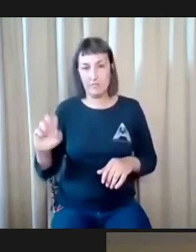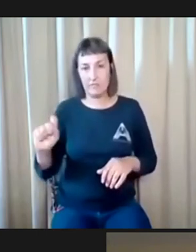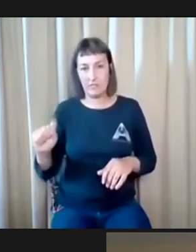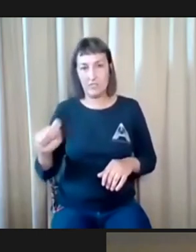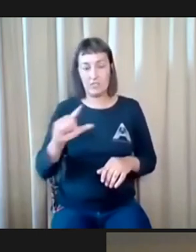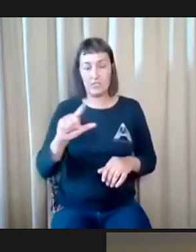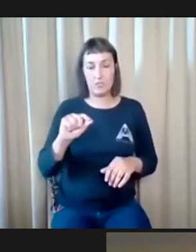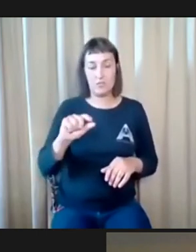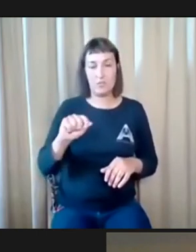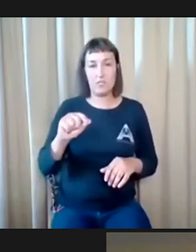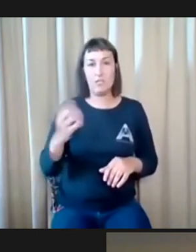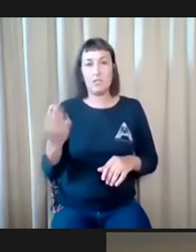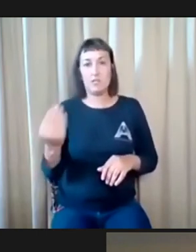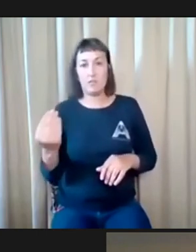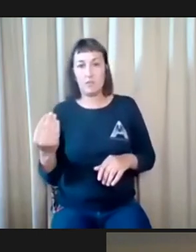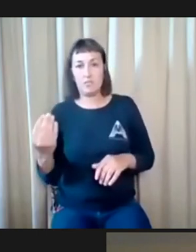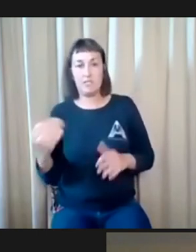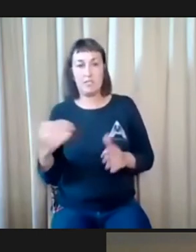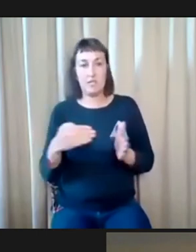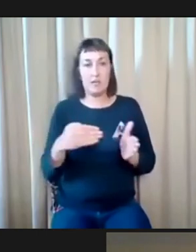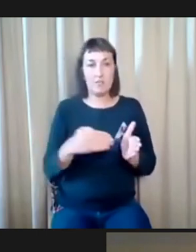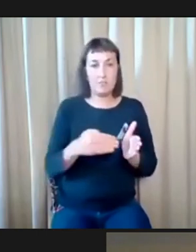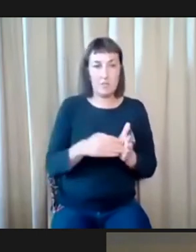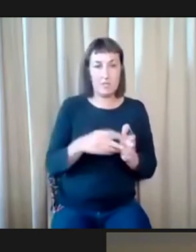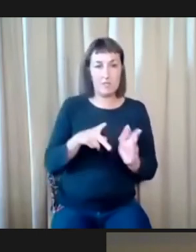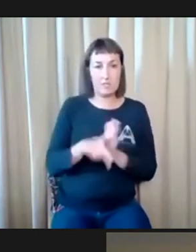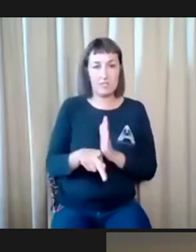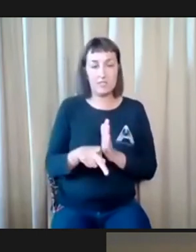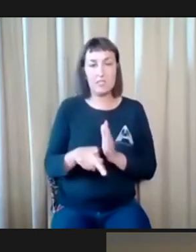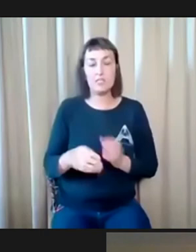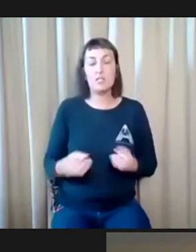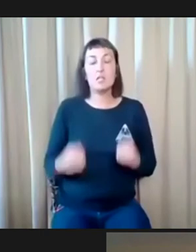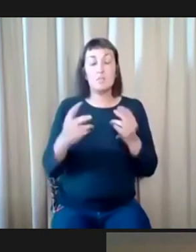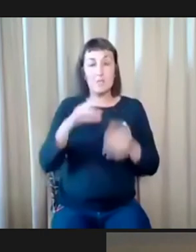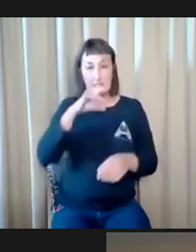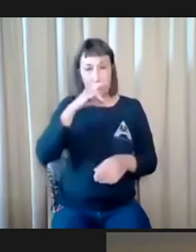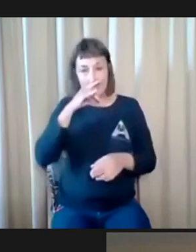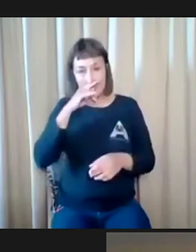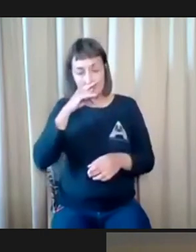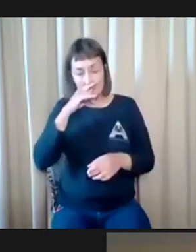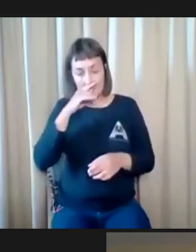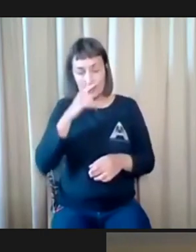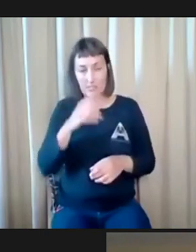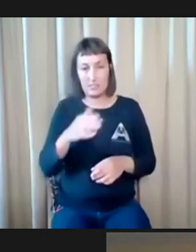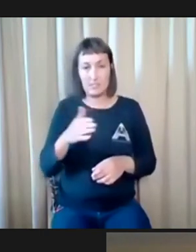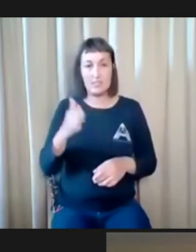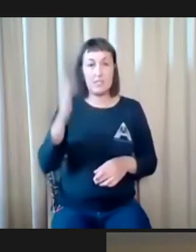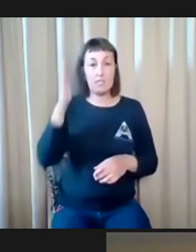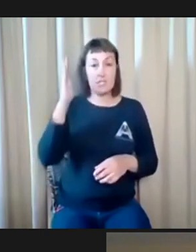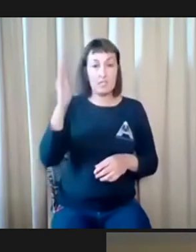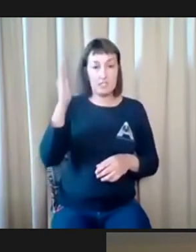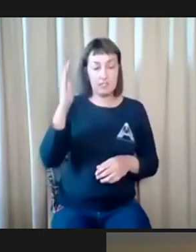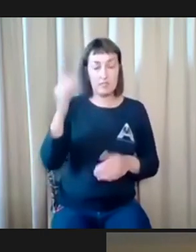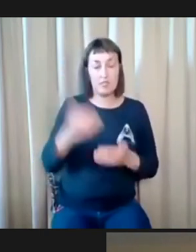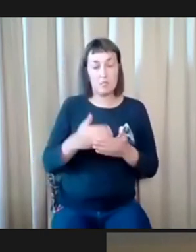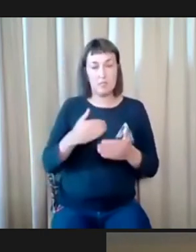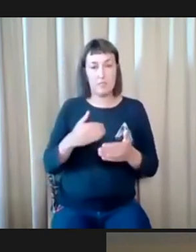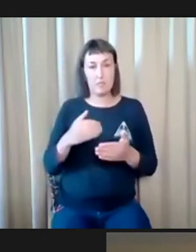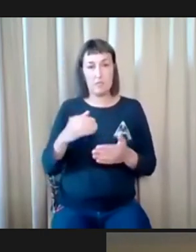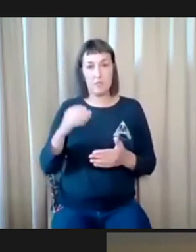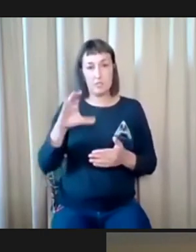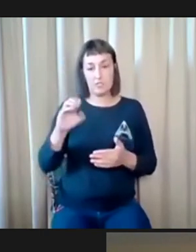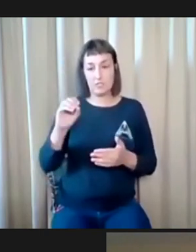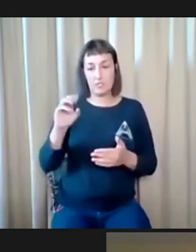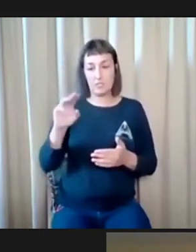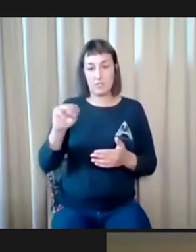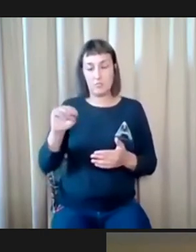ban, we had young kids come and testify before the commissioners, and you could just,